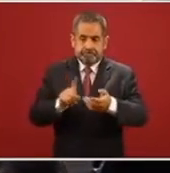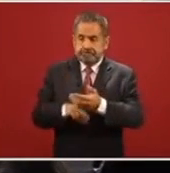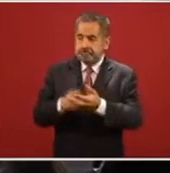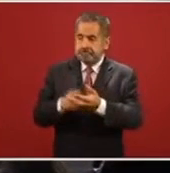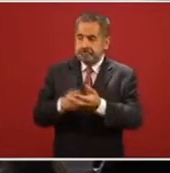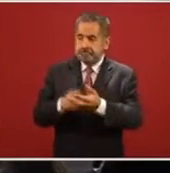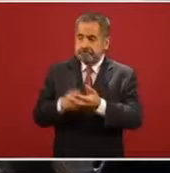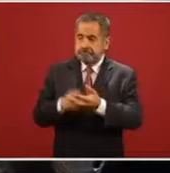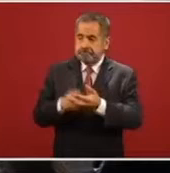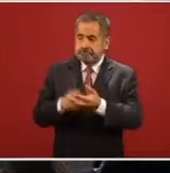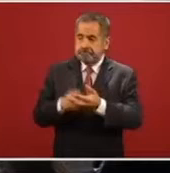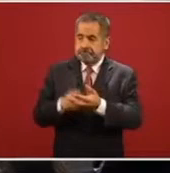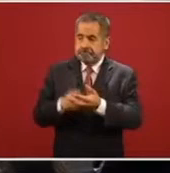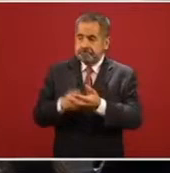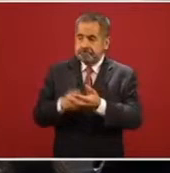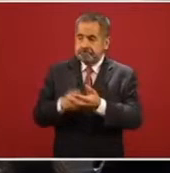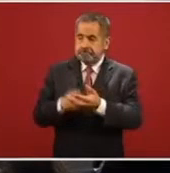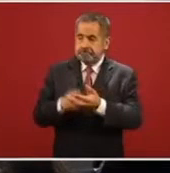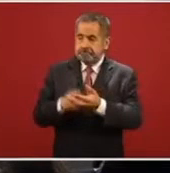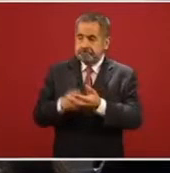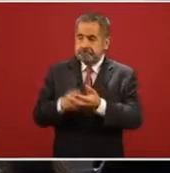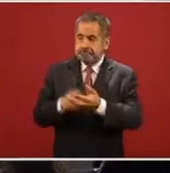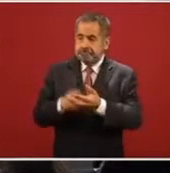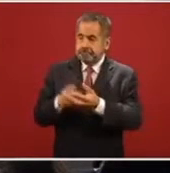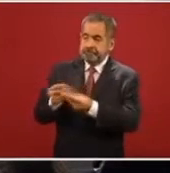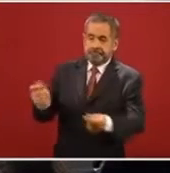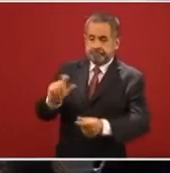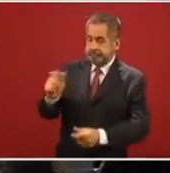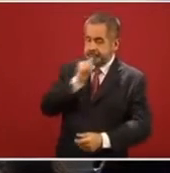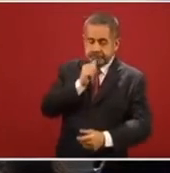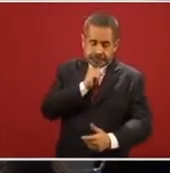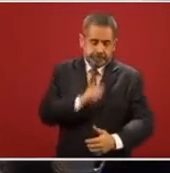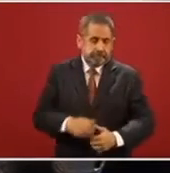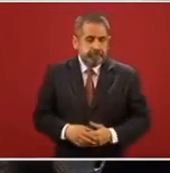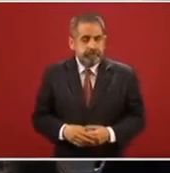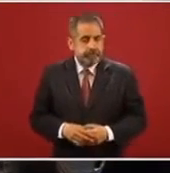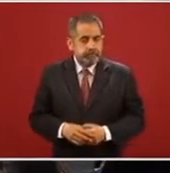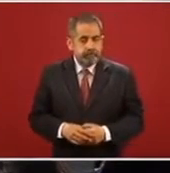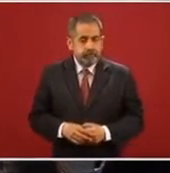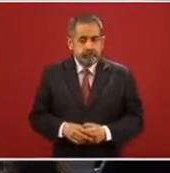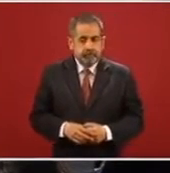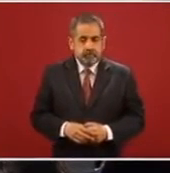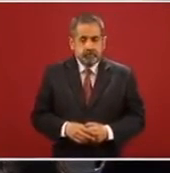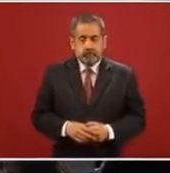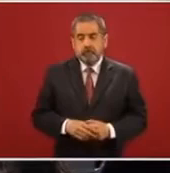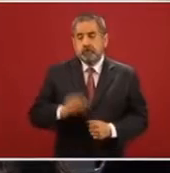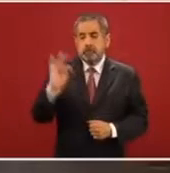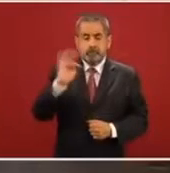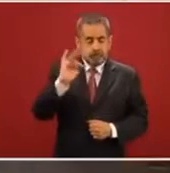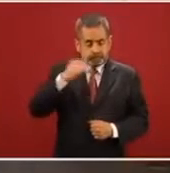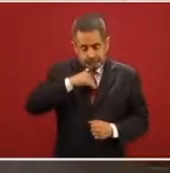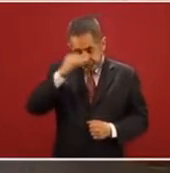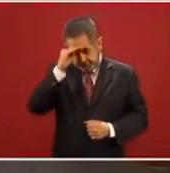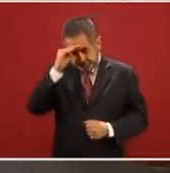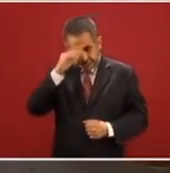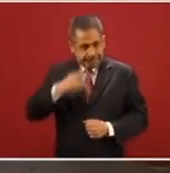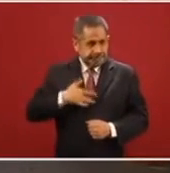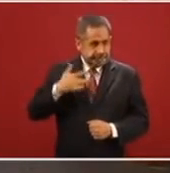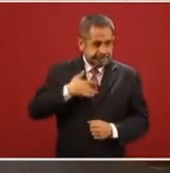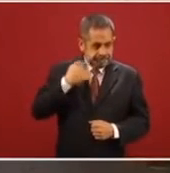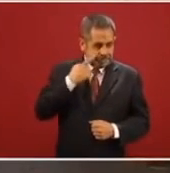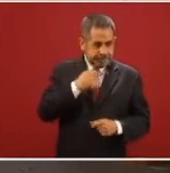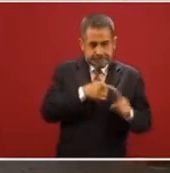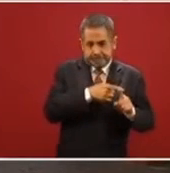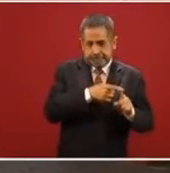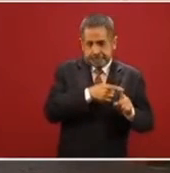control. of mitigation and control. Y si uno anticipa estas medidas